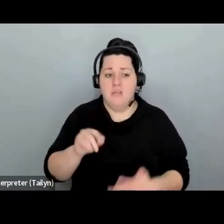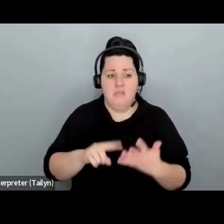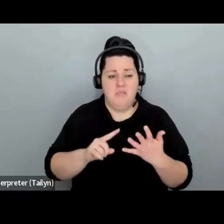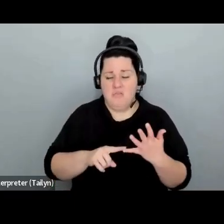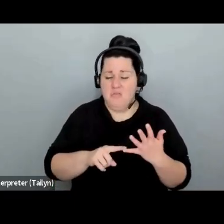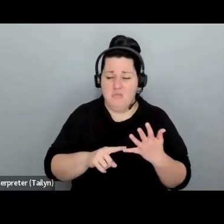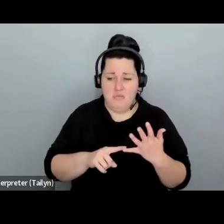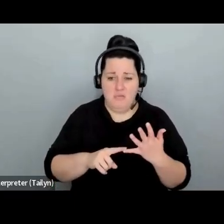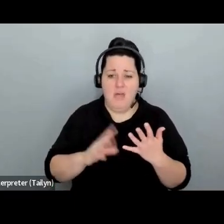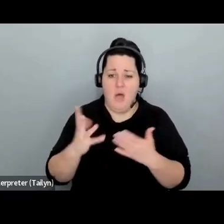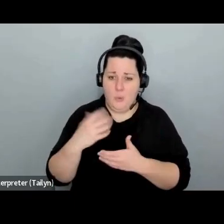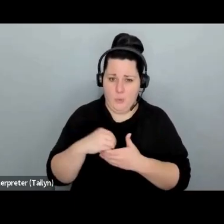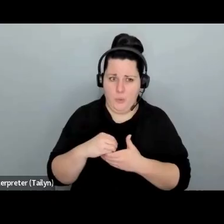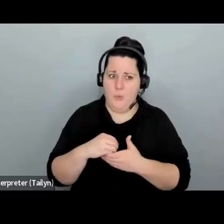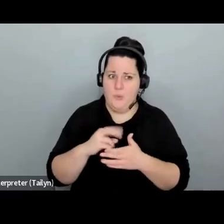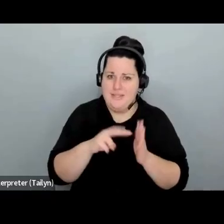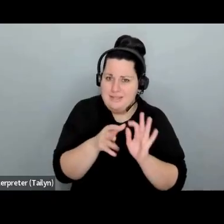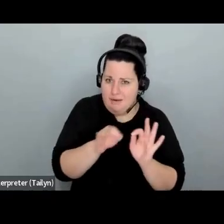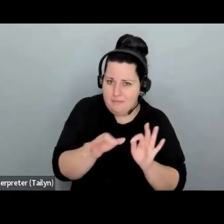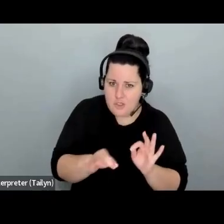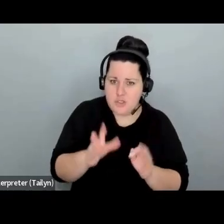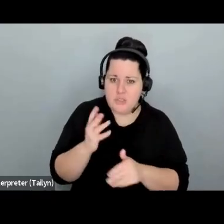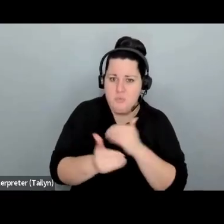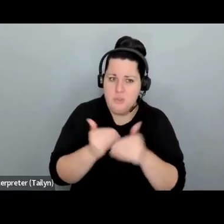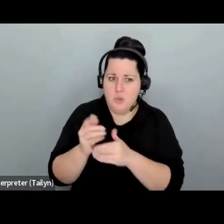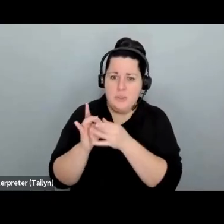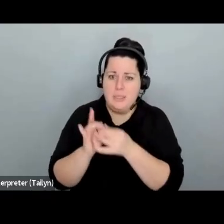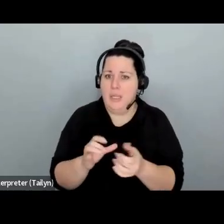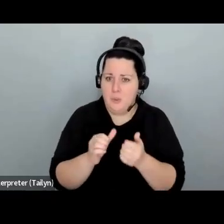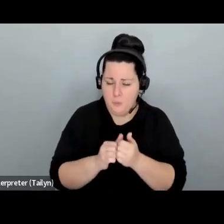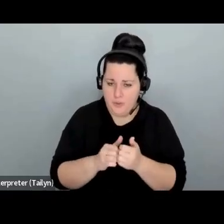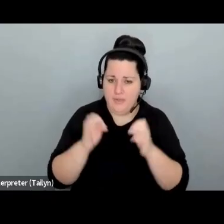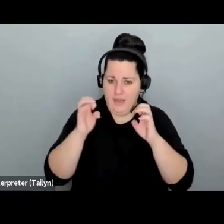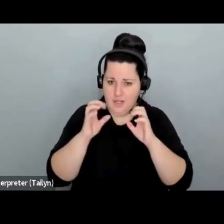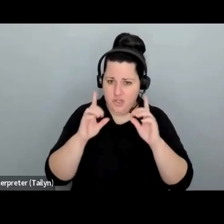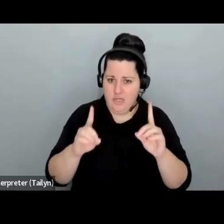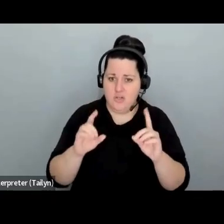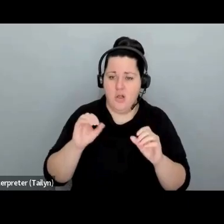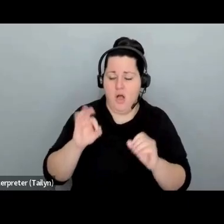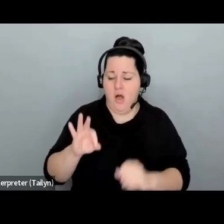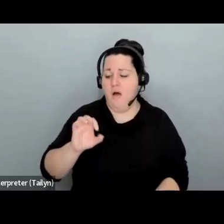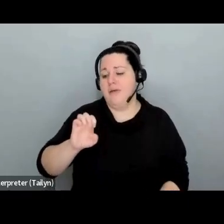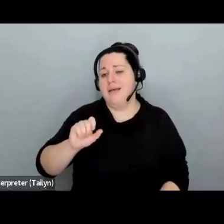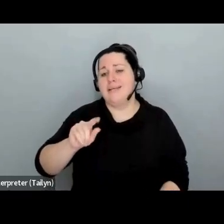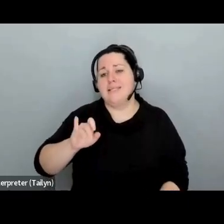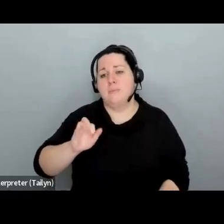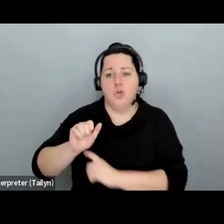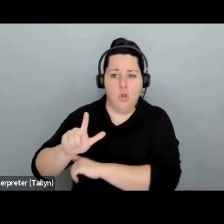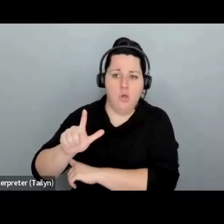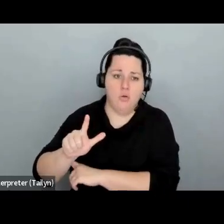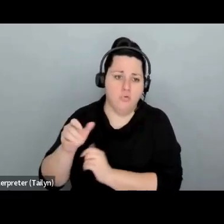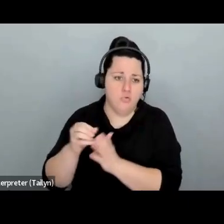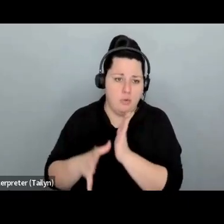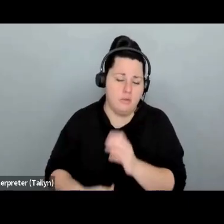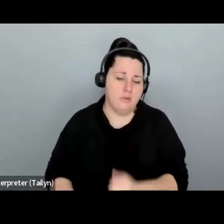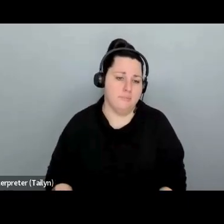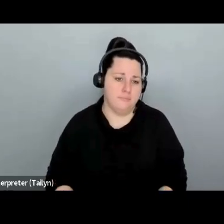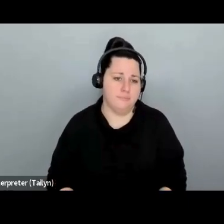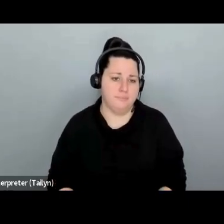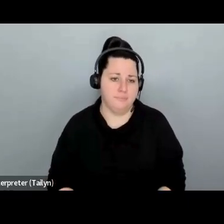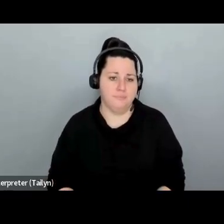includes the definitions and procedures regarding education of exceptional students.